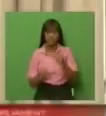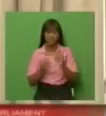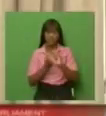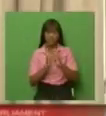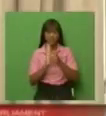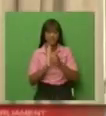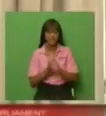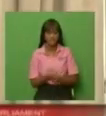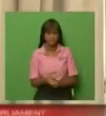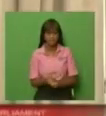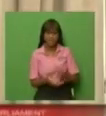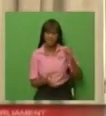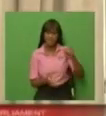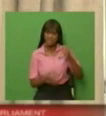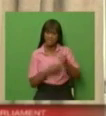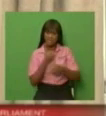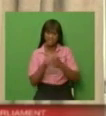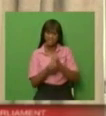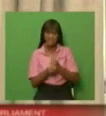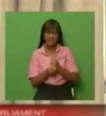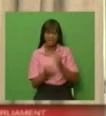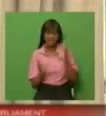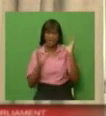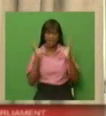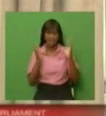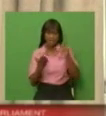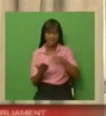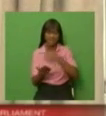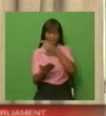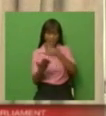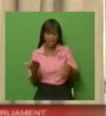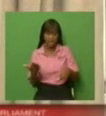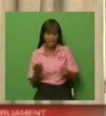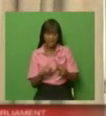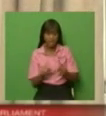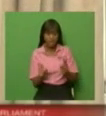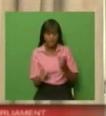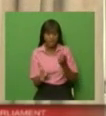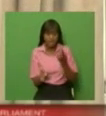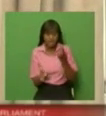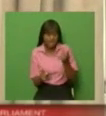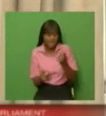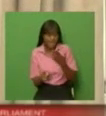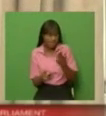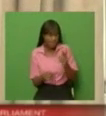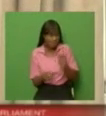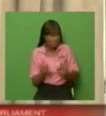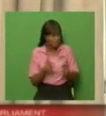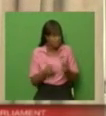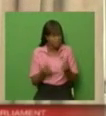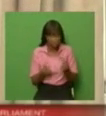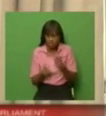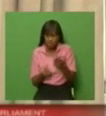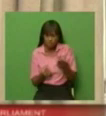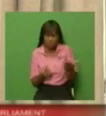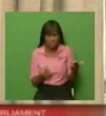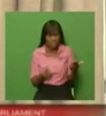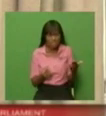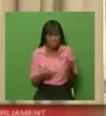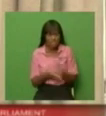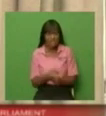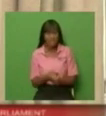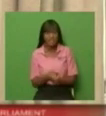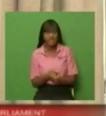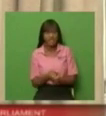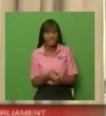as Carnival was cancelled, we saw different creative expressions coming out. We saw Carnival products